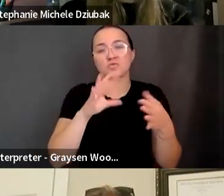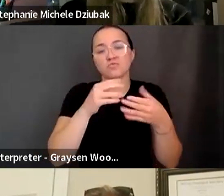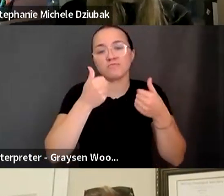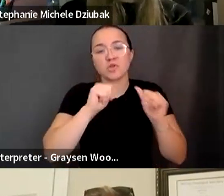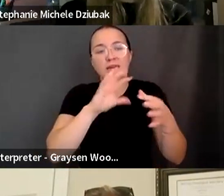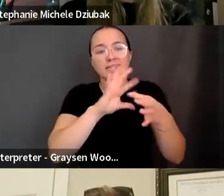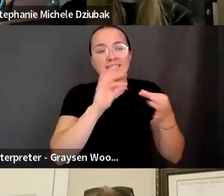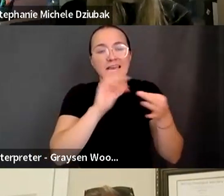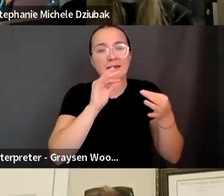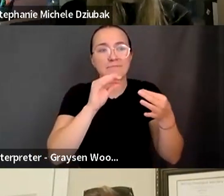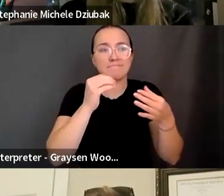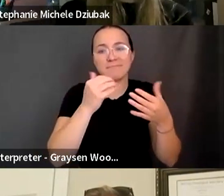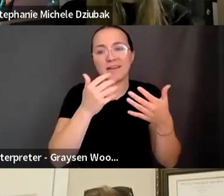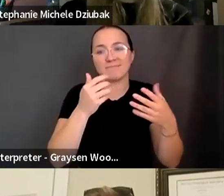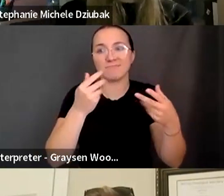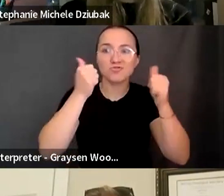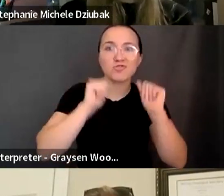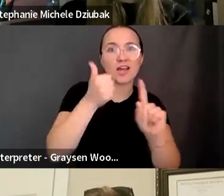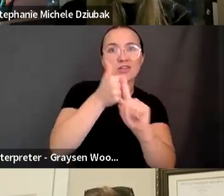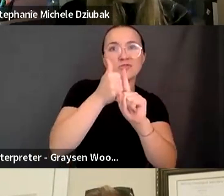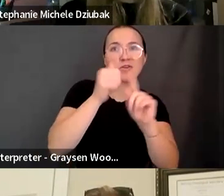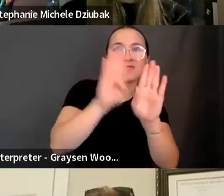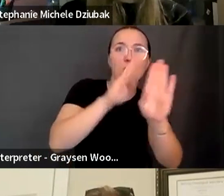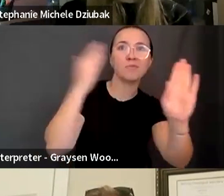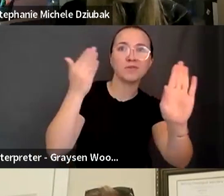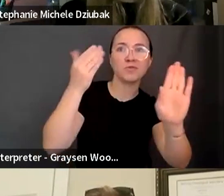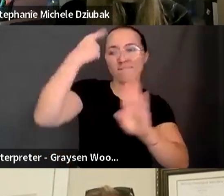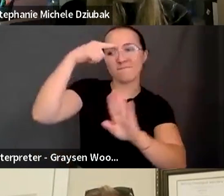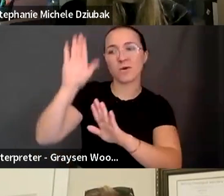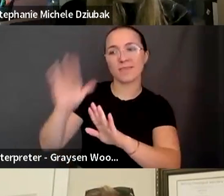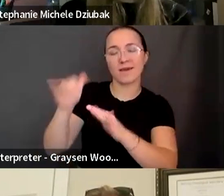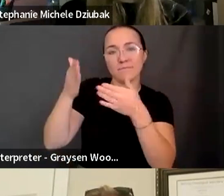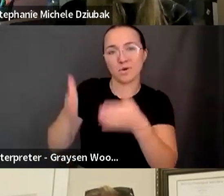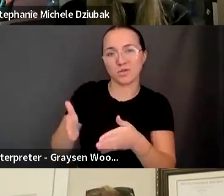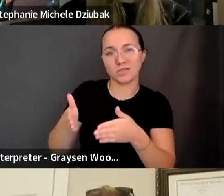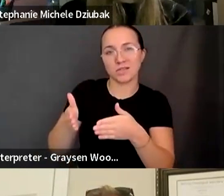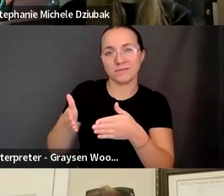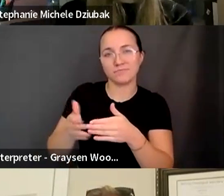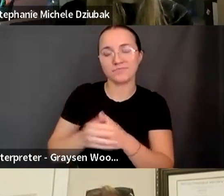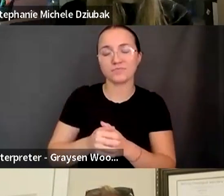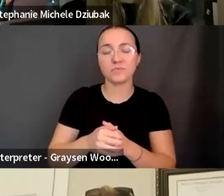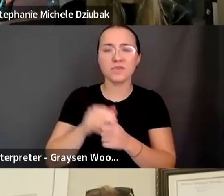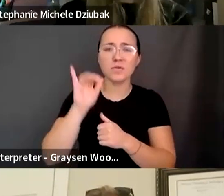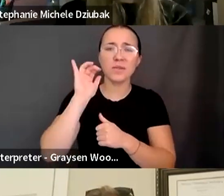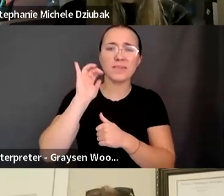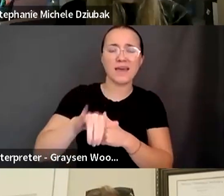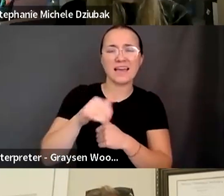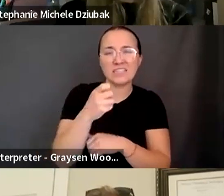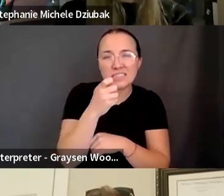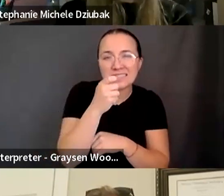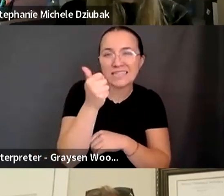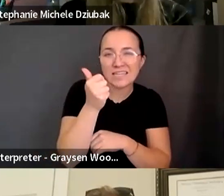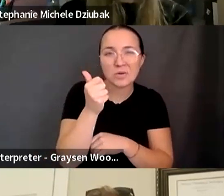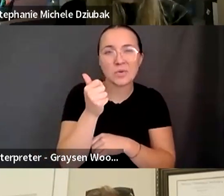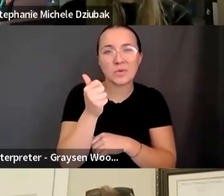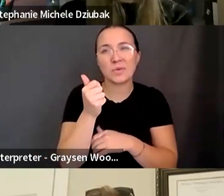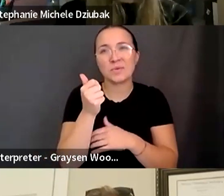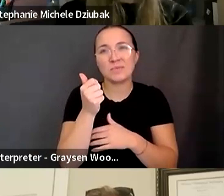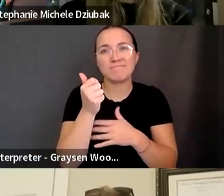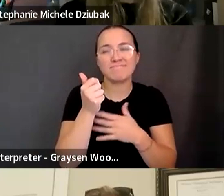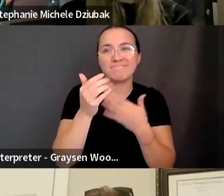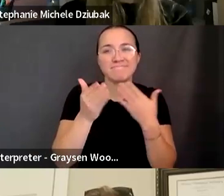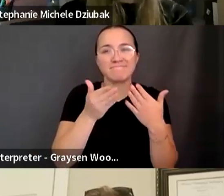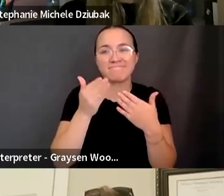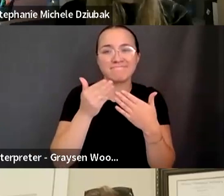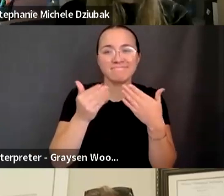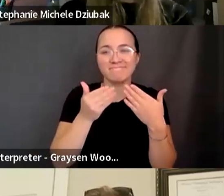about trying to open this door for me? So these sort of subtle kind of, you know, they're not life or death things, but